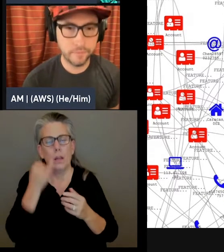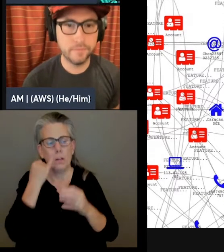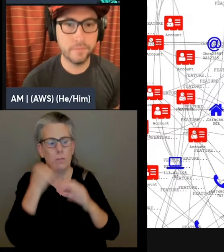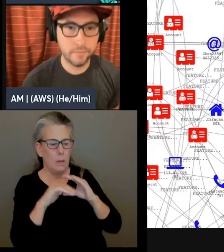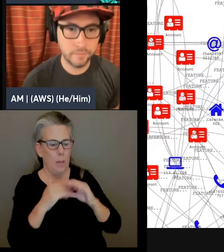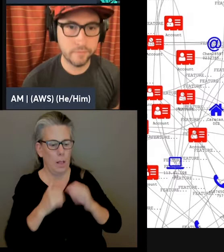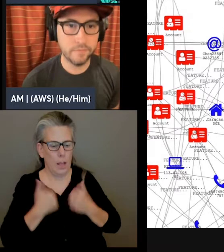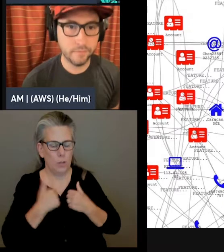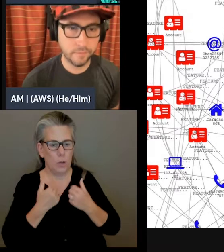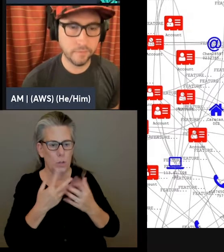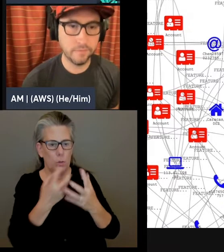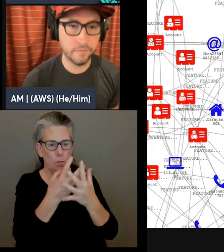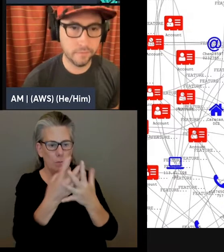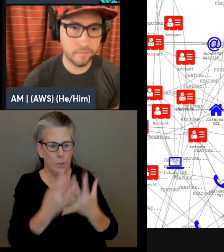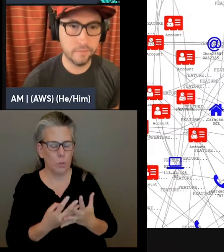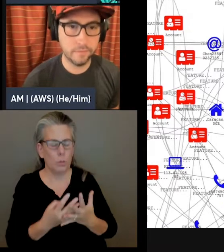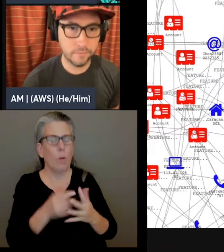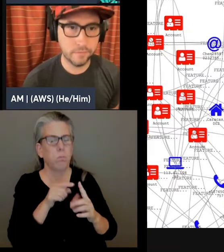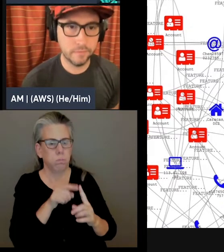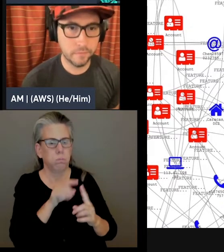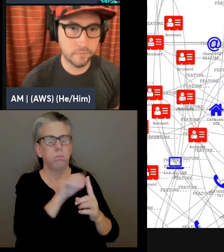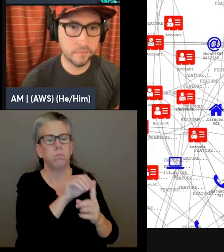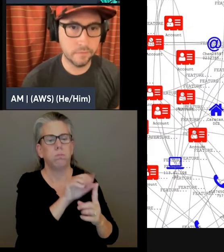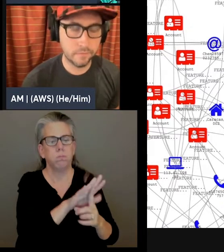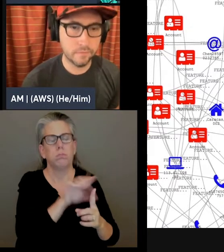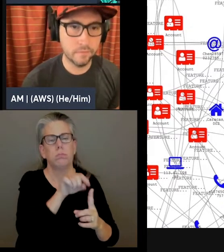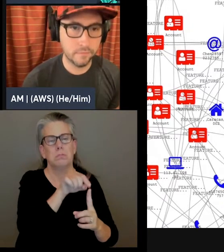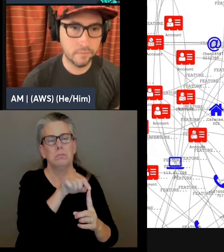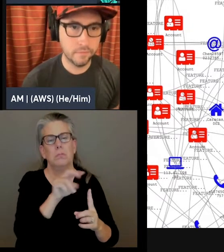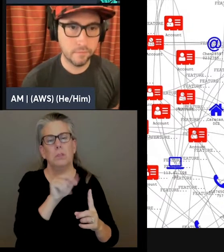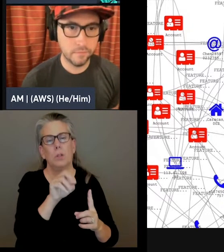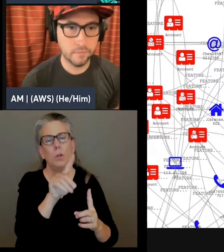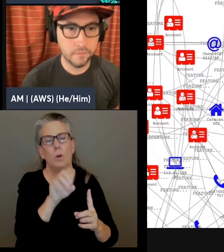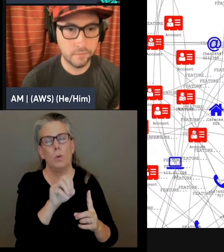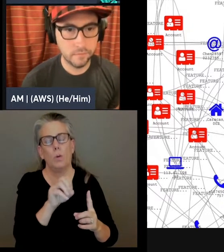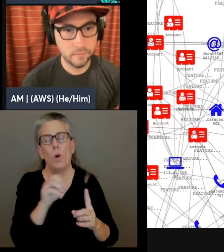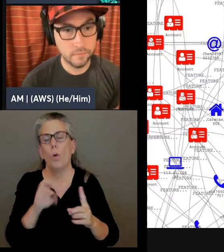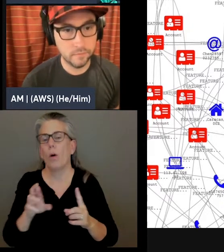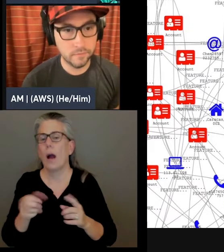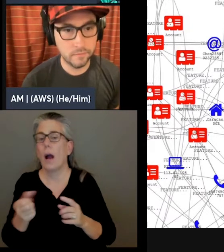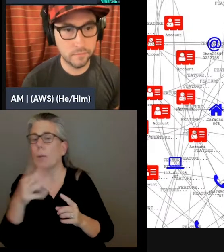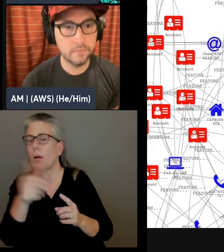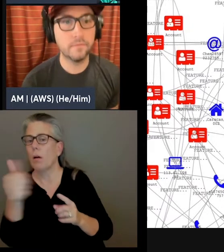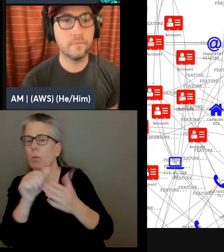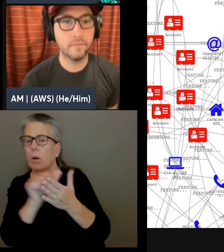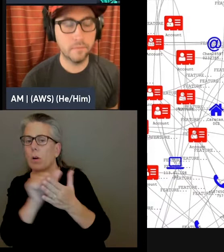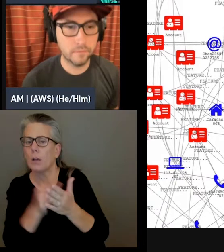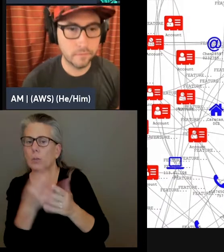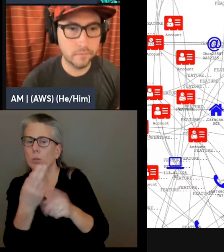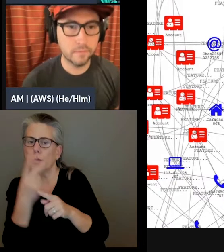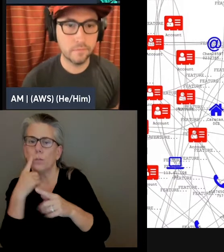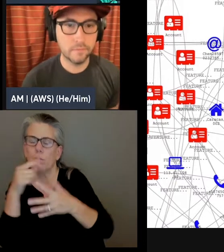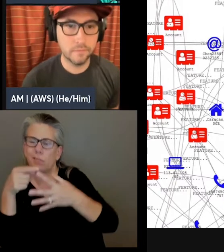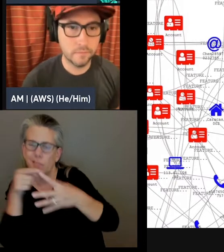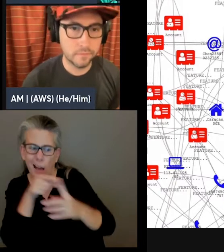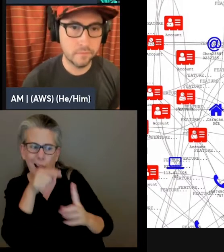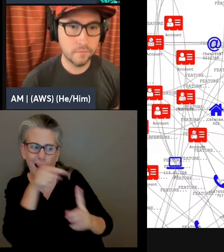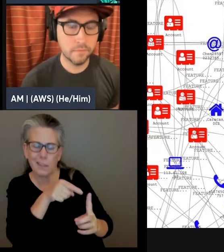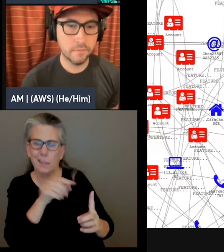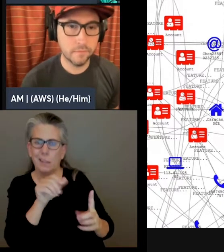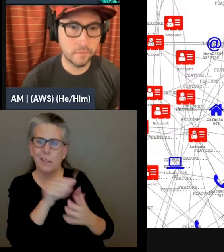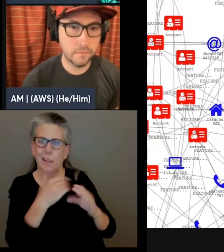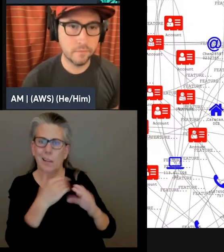to be able to say how many different accounts use this email address and you want to use it to connect those items together, I would create a